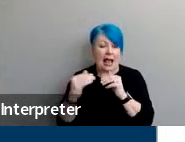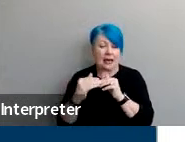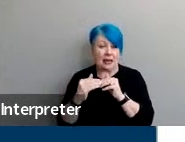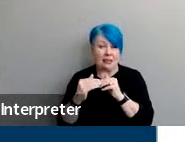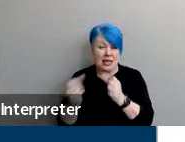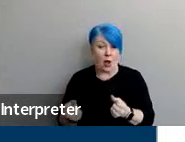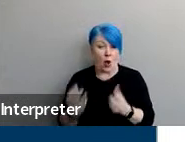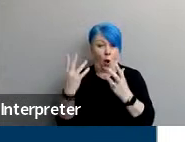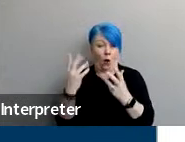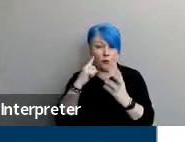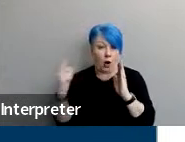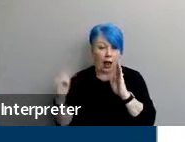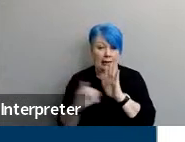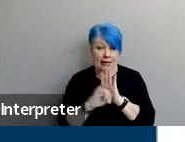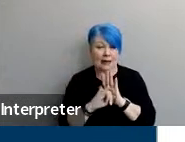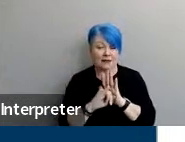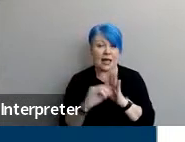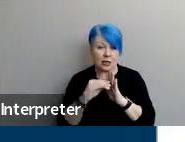with disabilities.